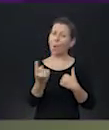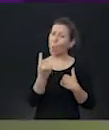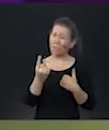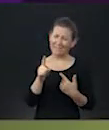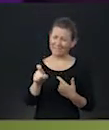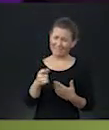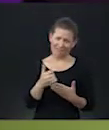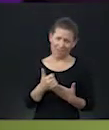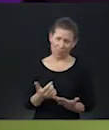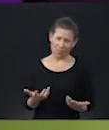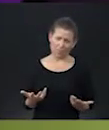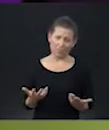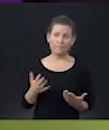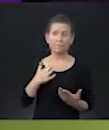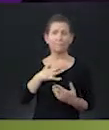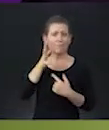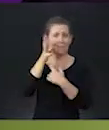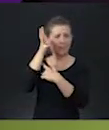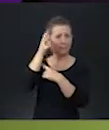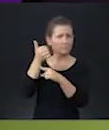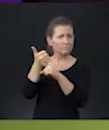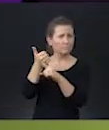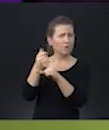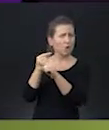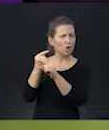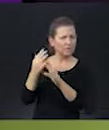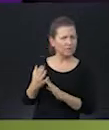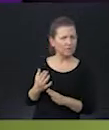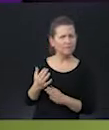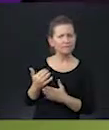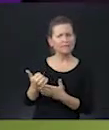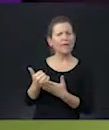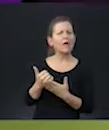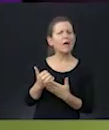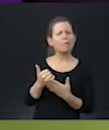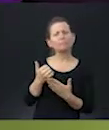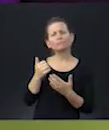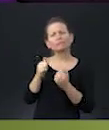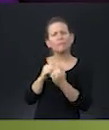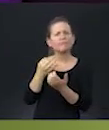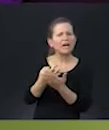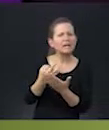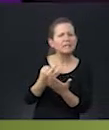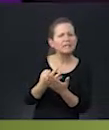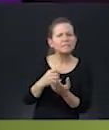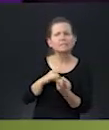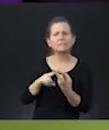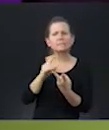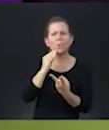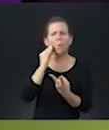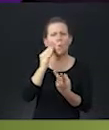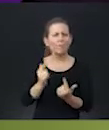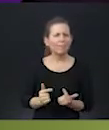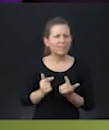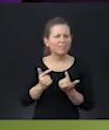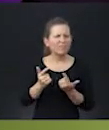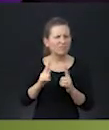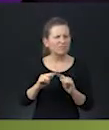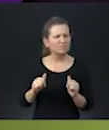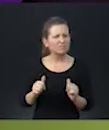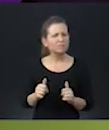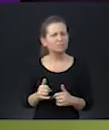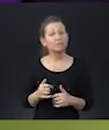I don't always need help with everything. My parents are actually my guardians. They help me with my financial, they help me